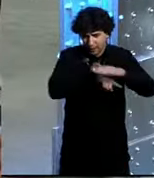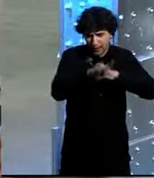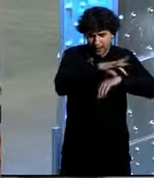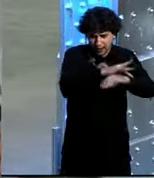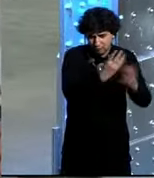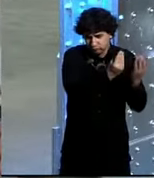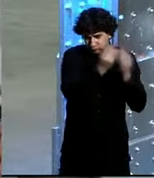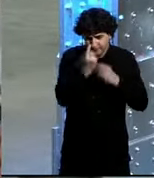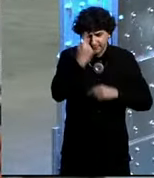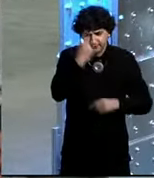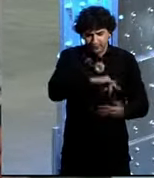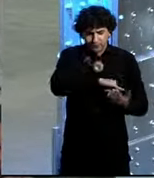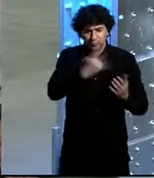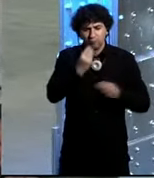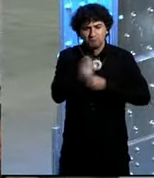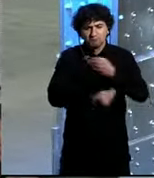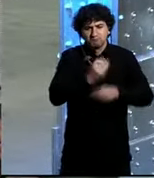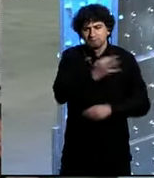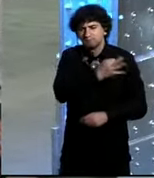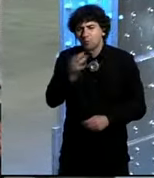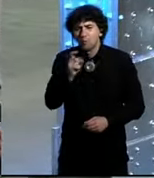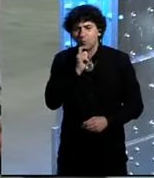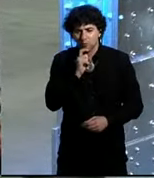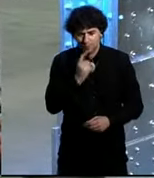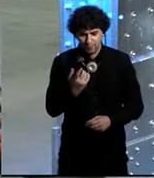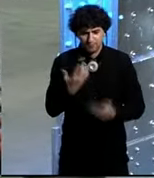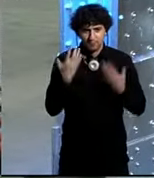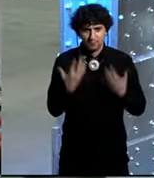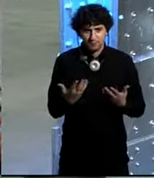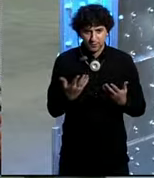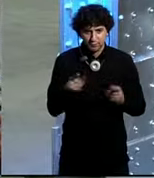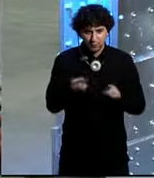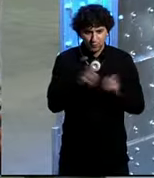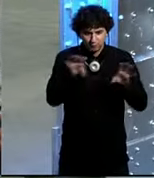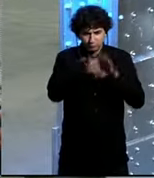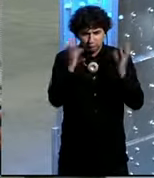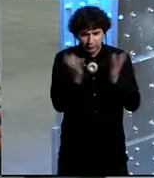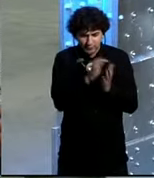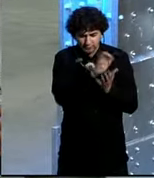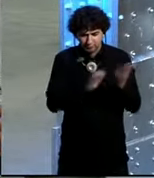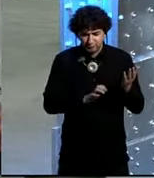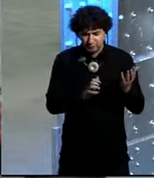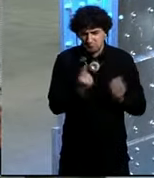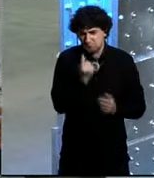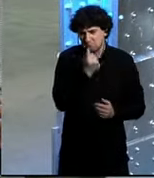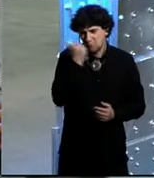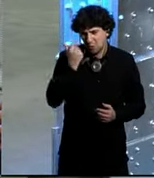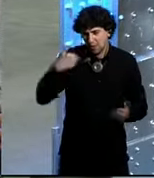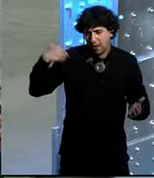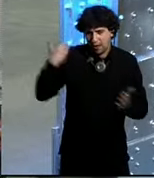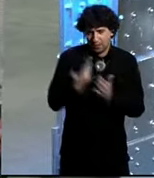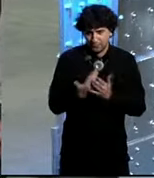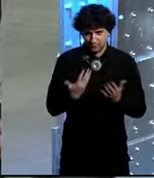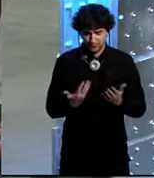many agencies and brands know very well how to use technology, but I see very little of a small narrative